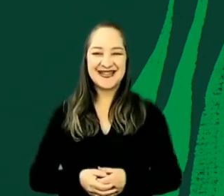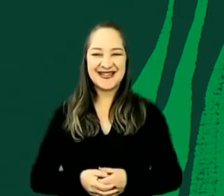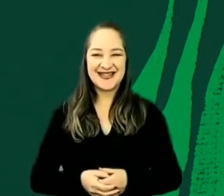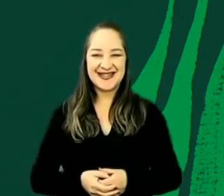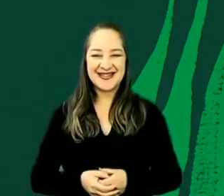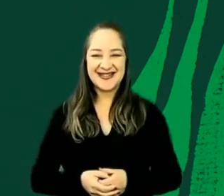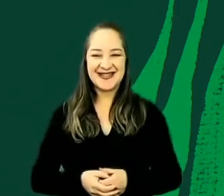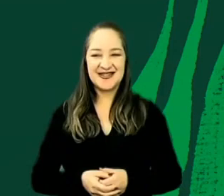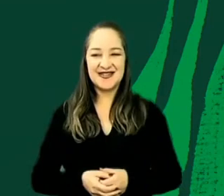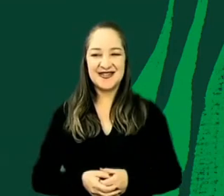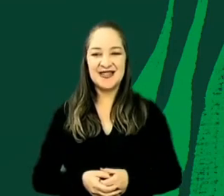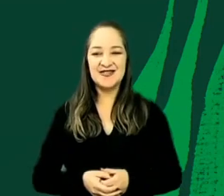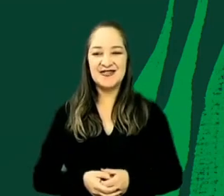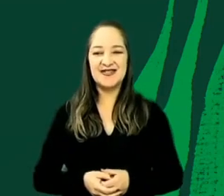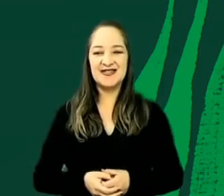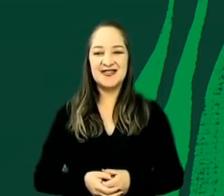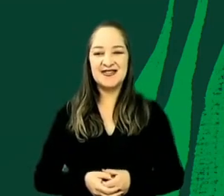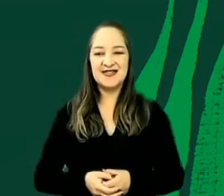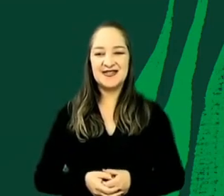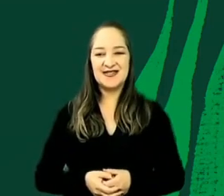I'm very happy to be here.